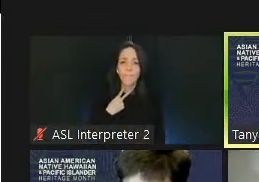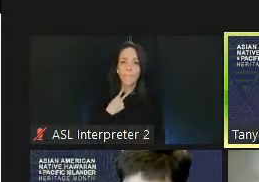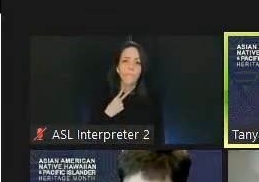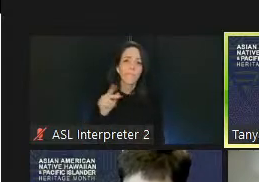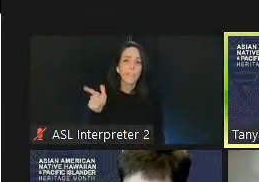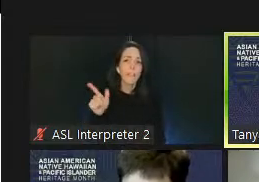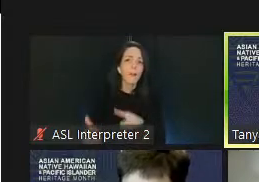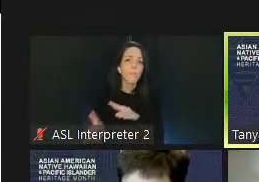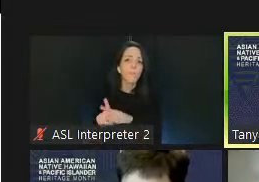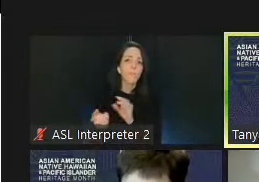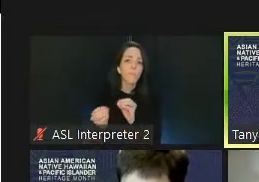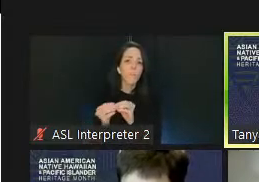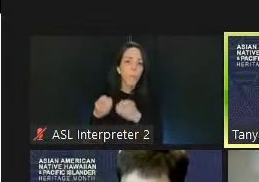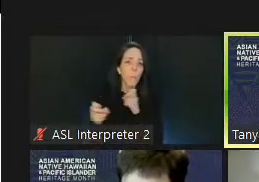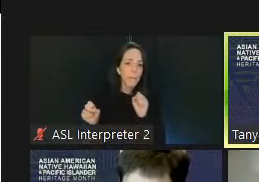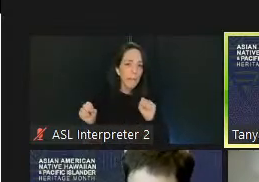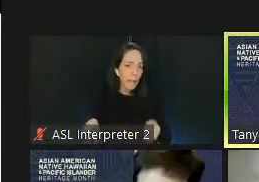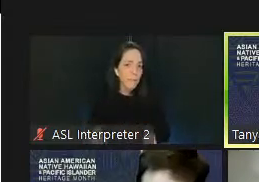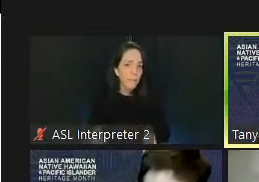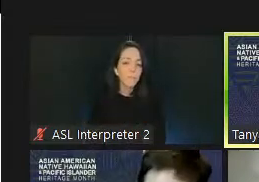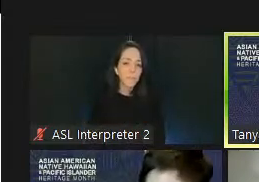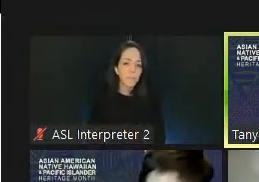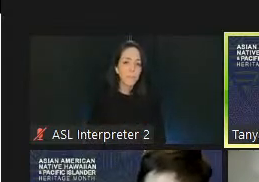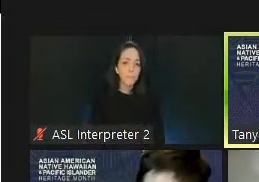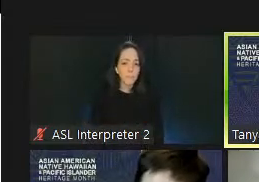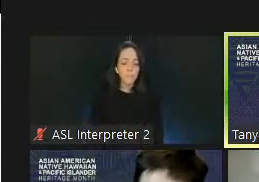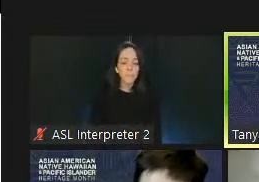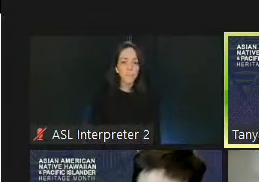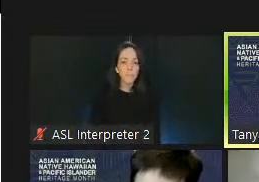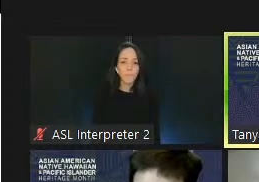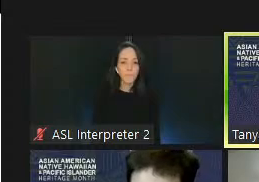approach. Next slide, please.